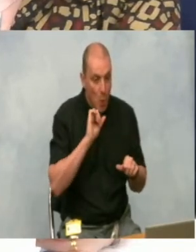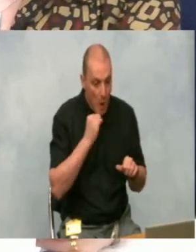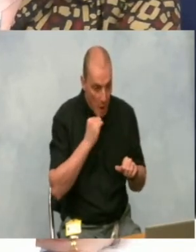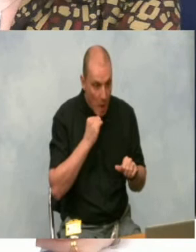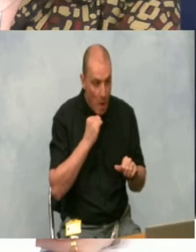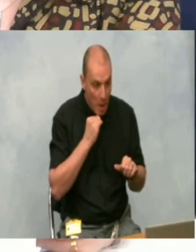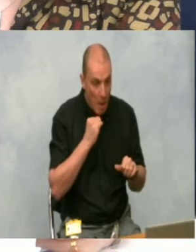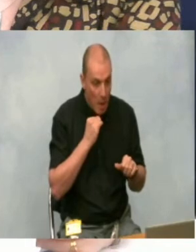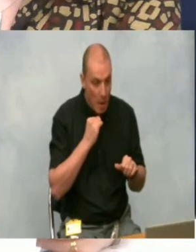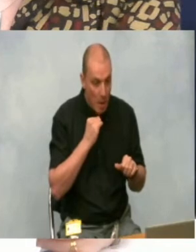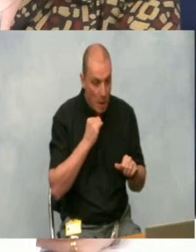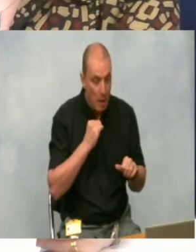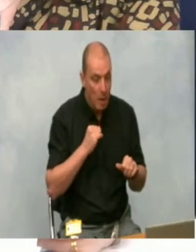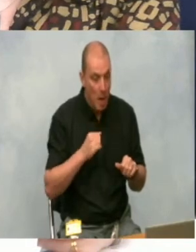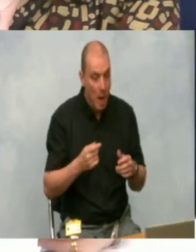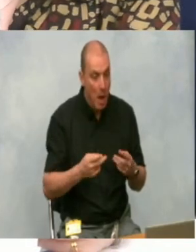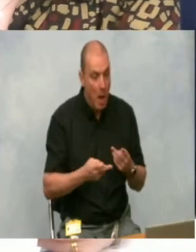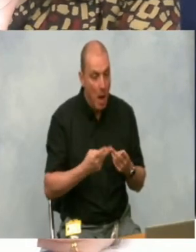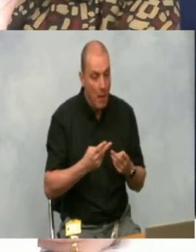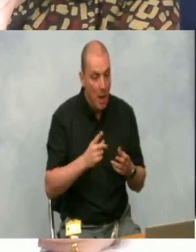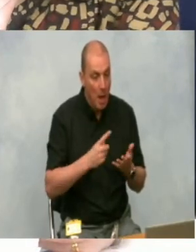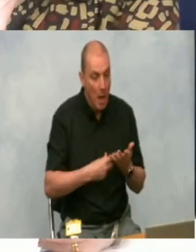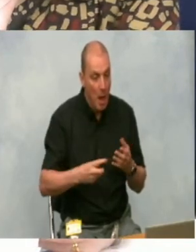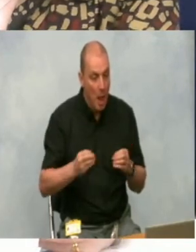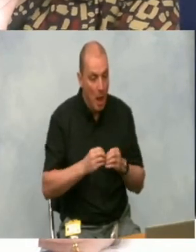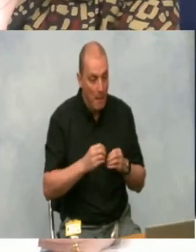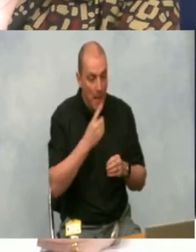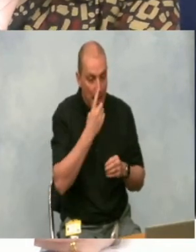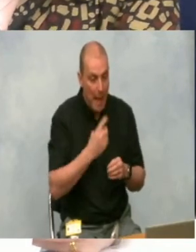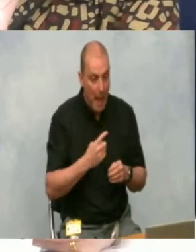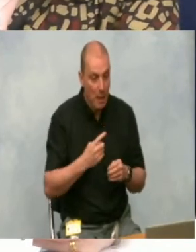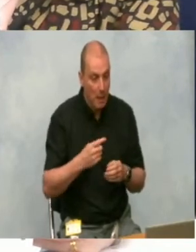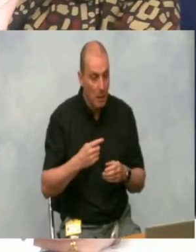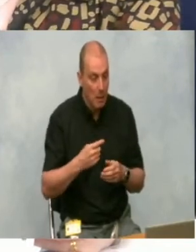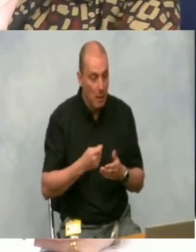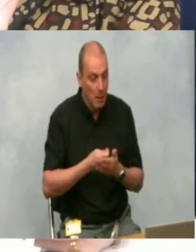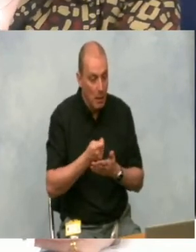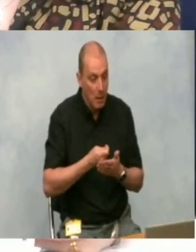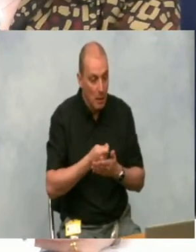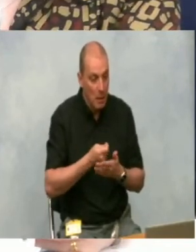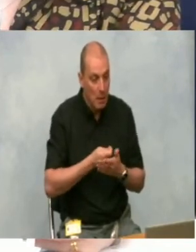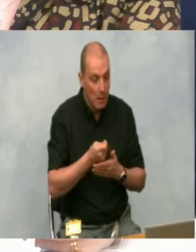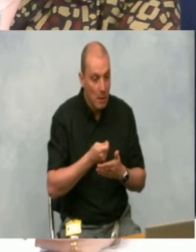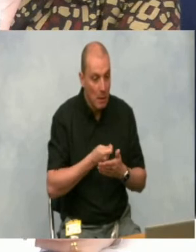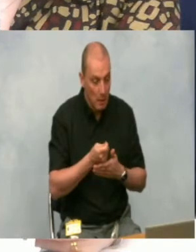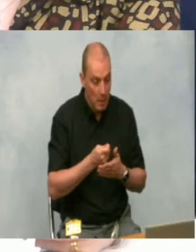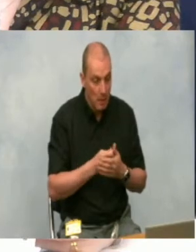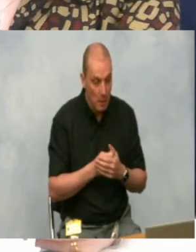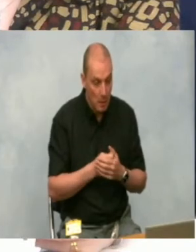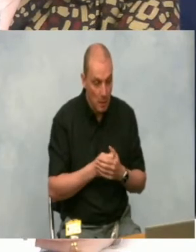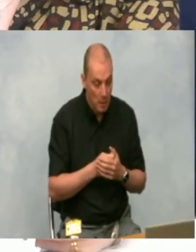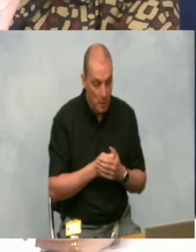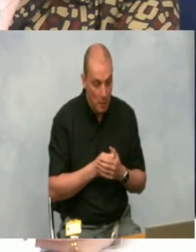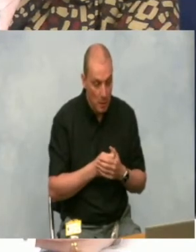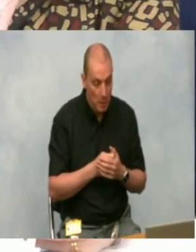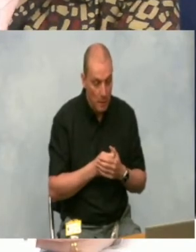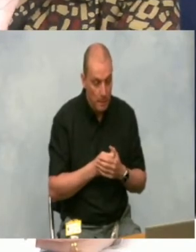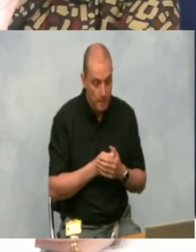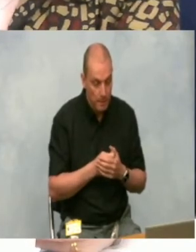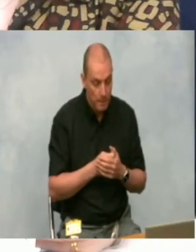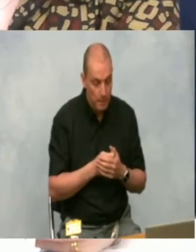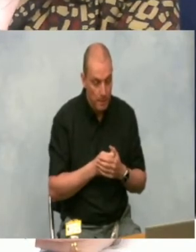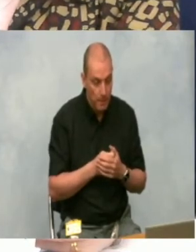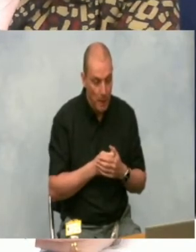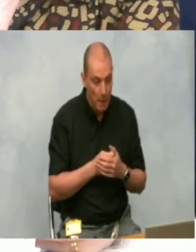booking by other clubs. The organisation meets the legislative criteria for asset transfer, and